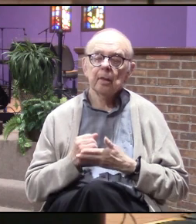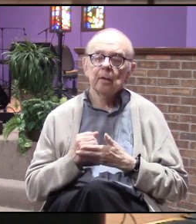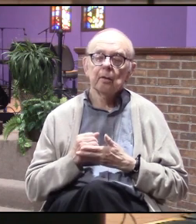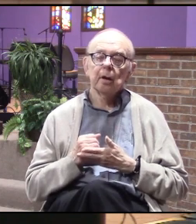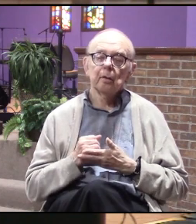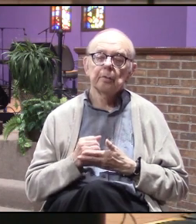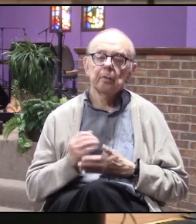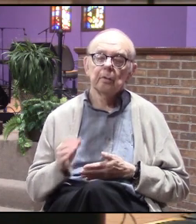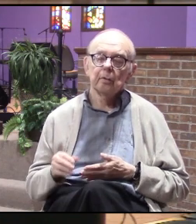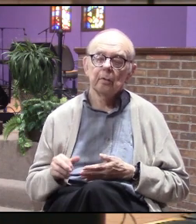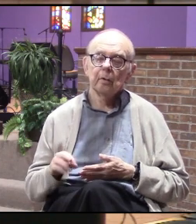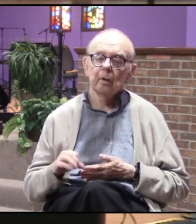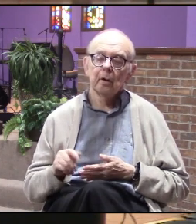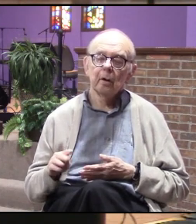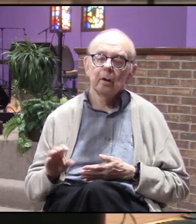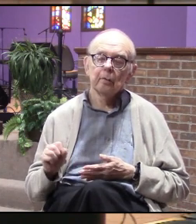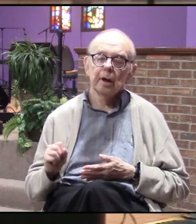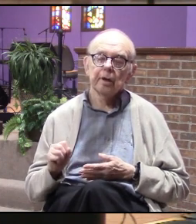brothers.